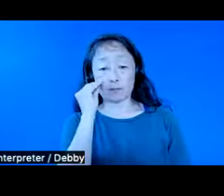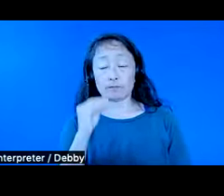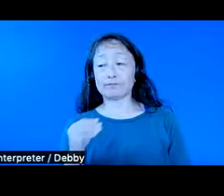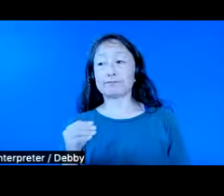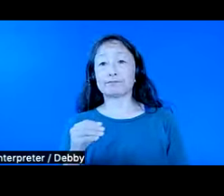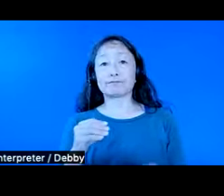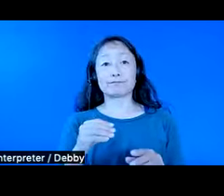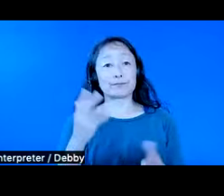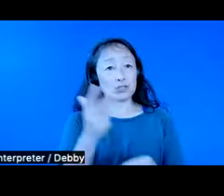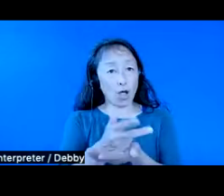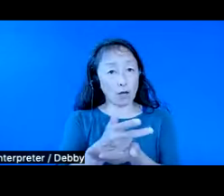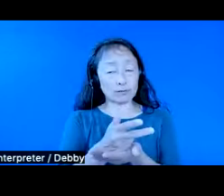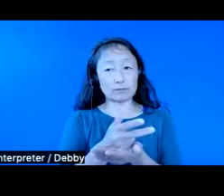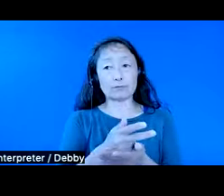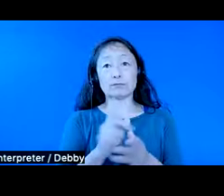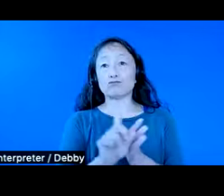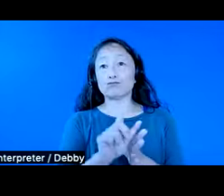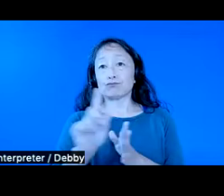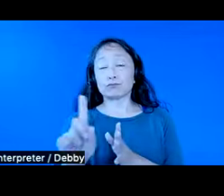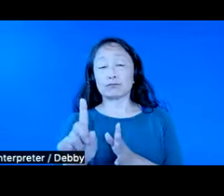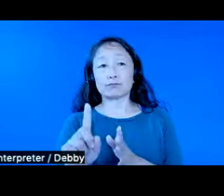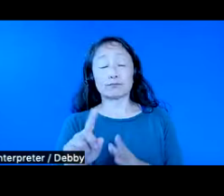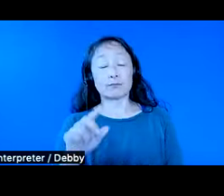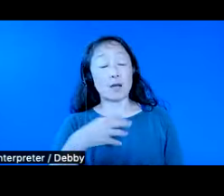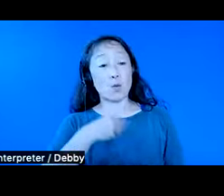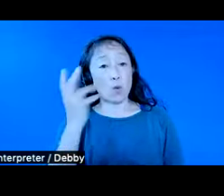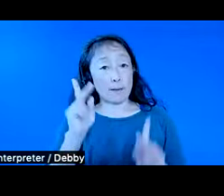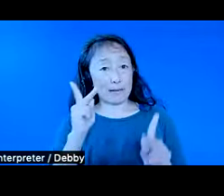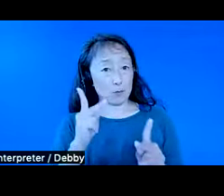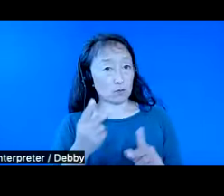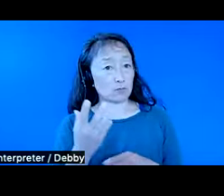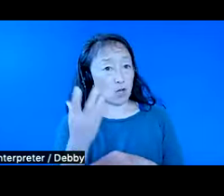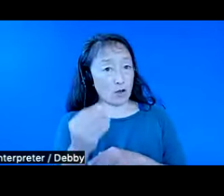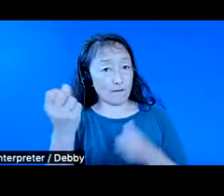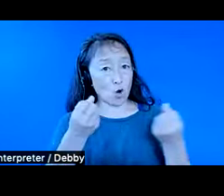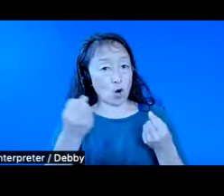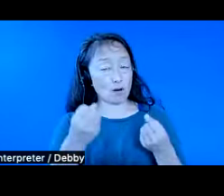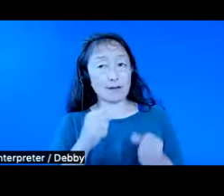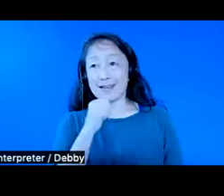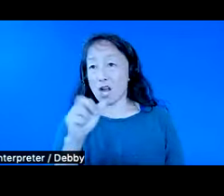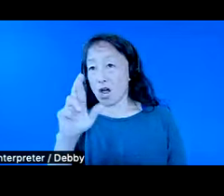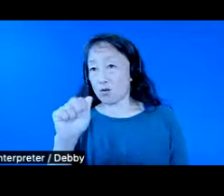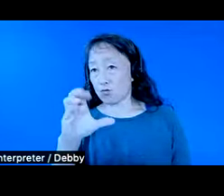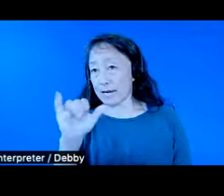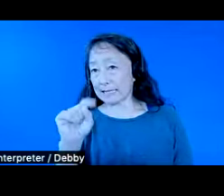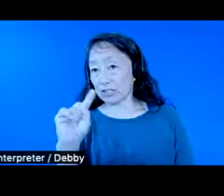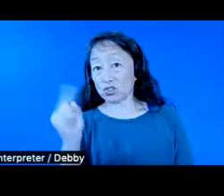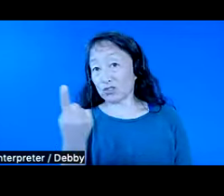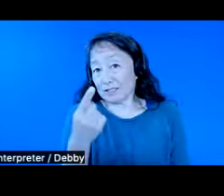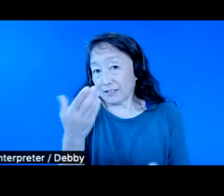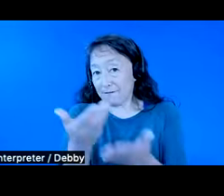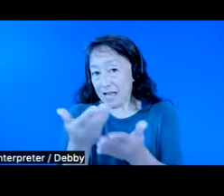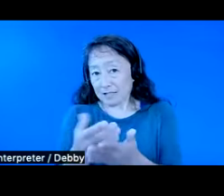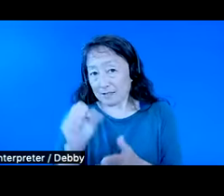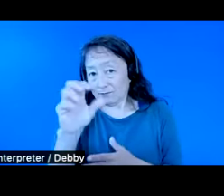out, not racist, just facts, no effery. And they said, there is a birthday party,